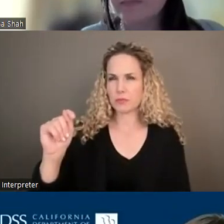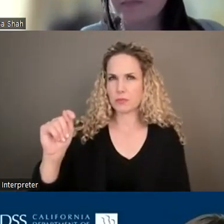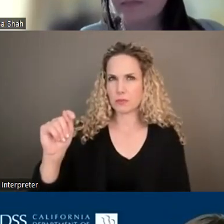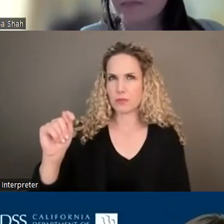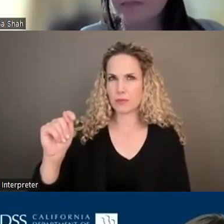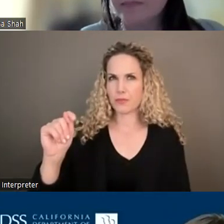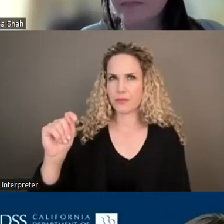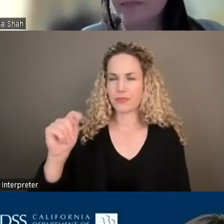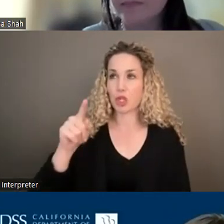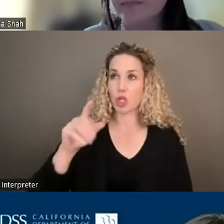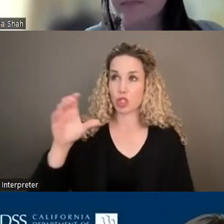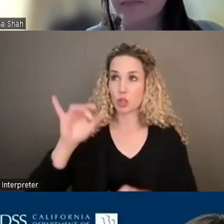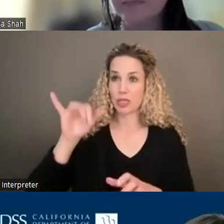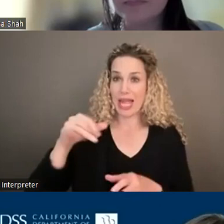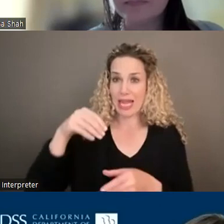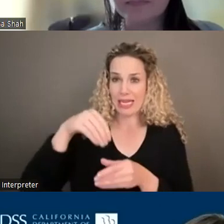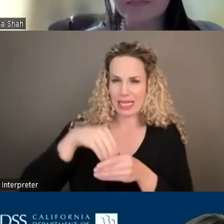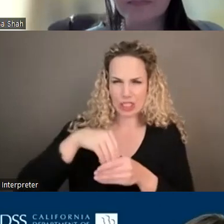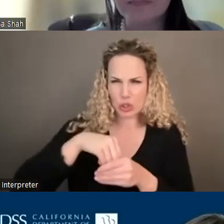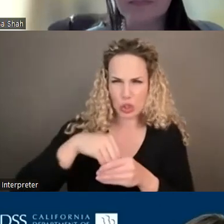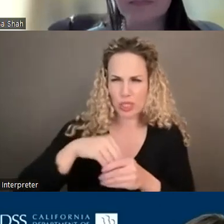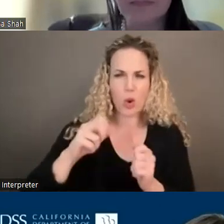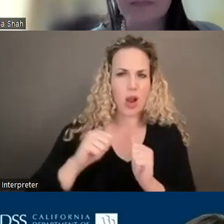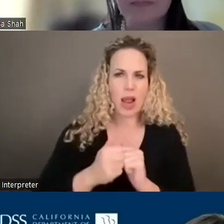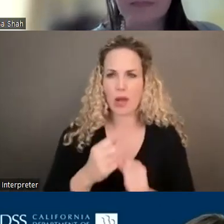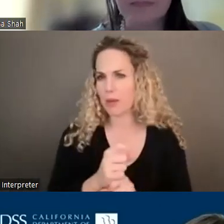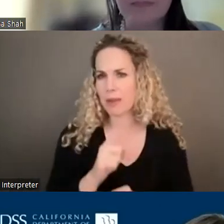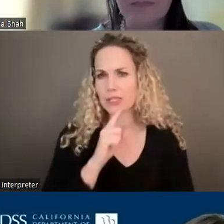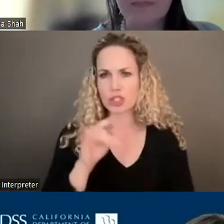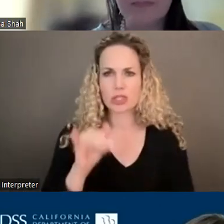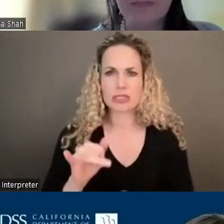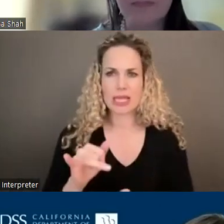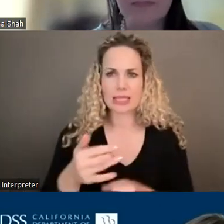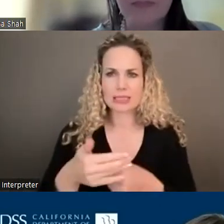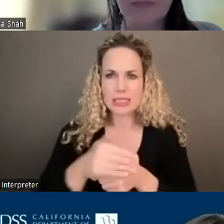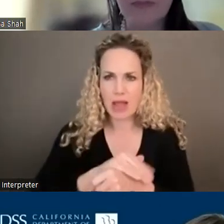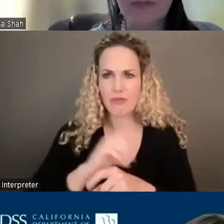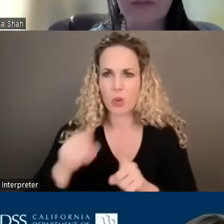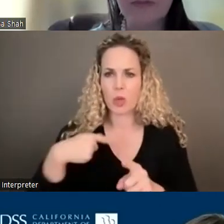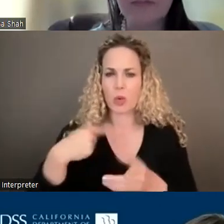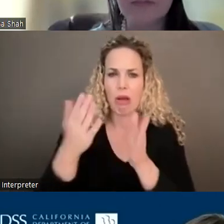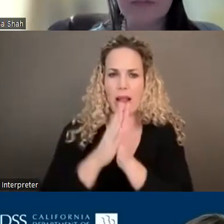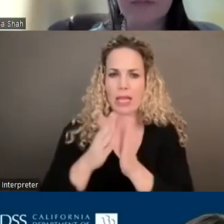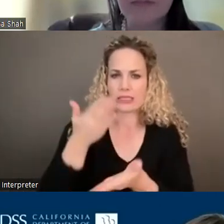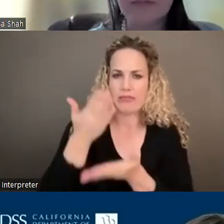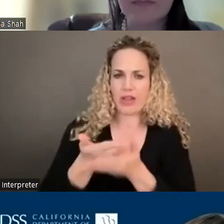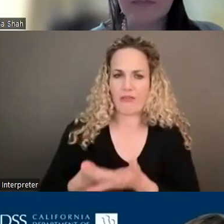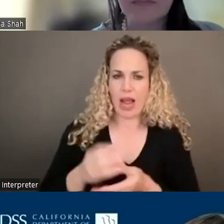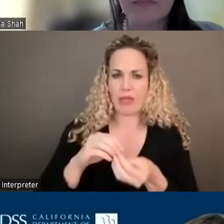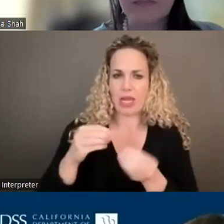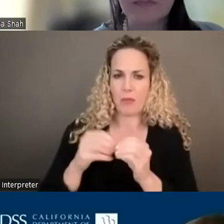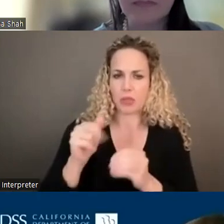Are you guys doing that internally, or how are we making sure that that's covered when we're asked to verify that the numbers are